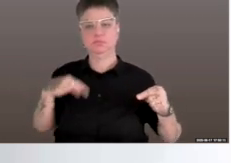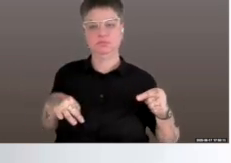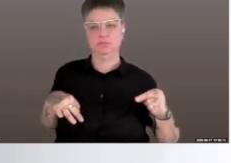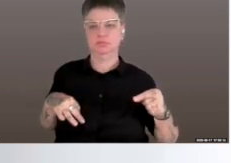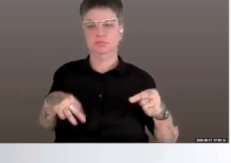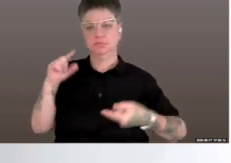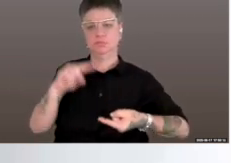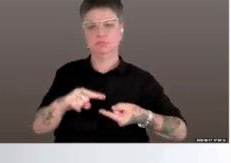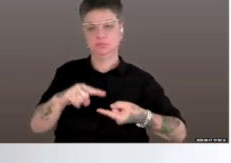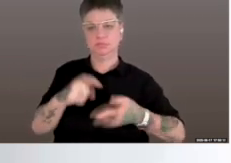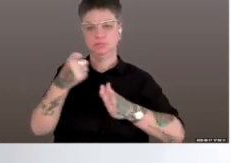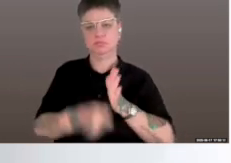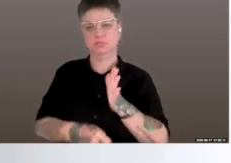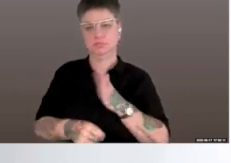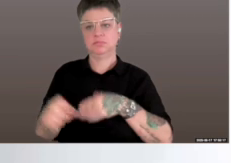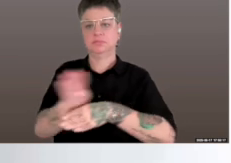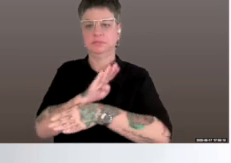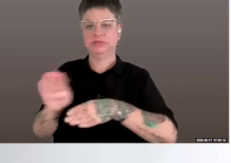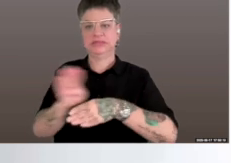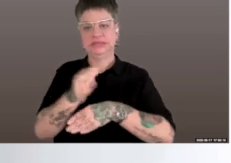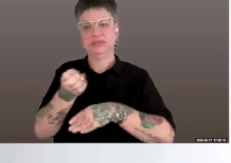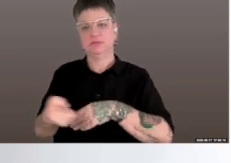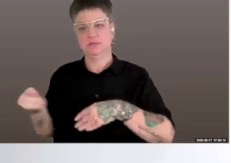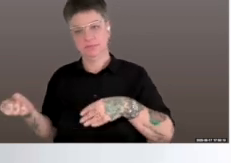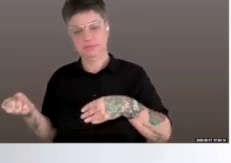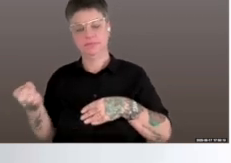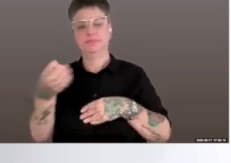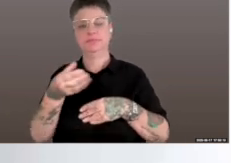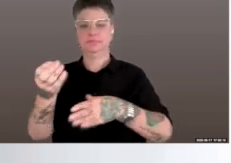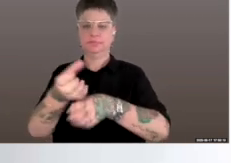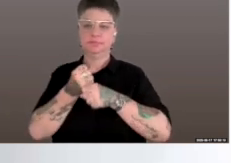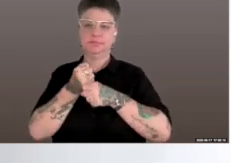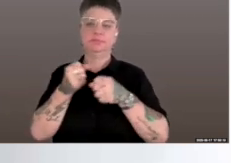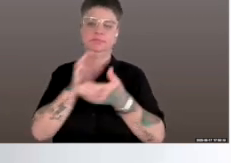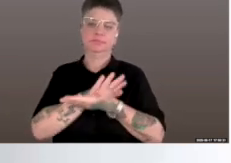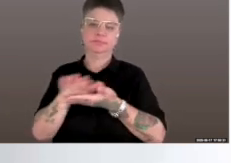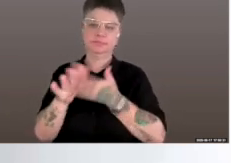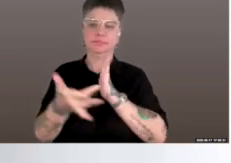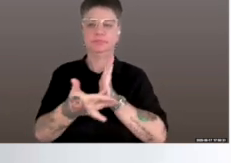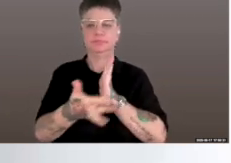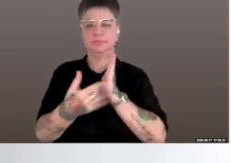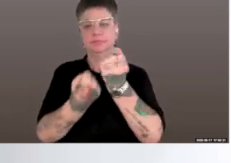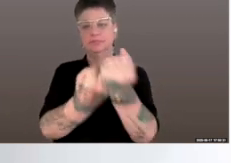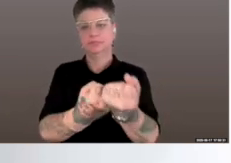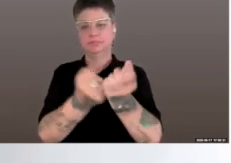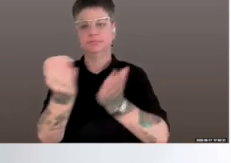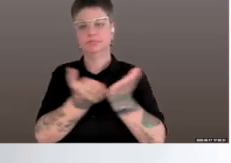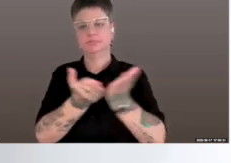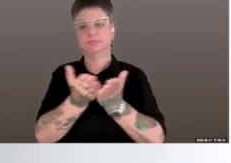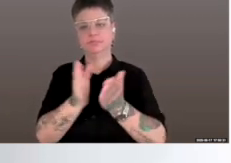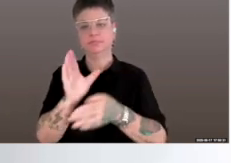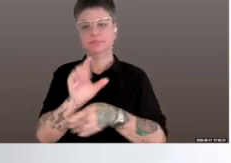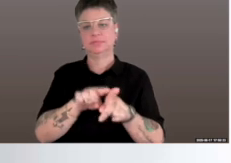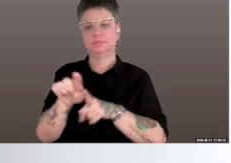works by providing qualified lenders with a loan loss reserve account. For each qualified loan enrolled in the program, CARB will